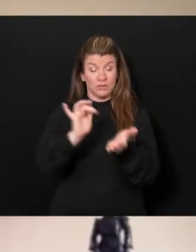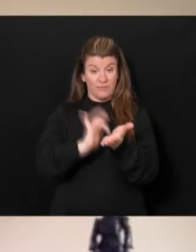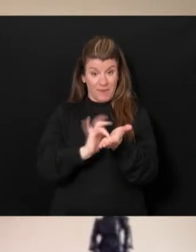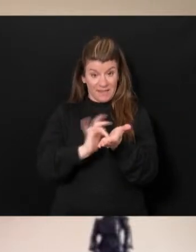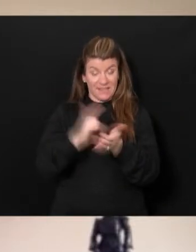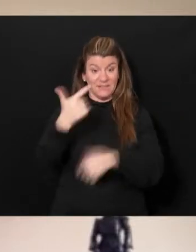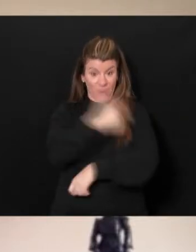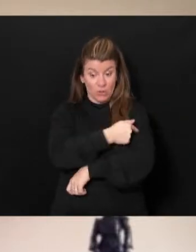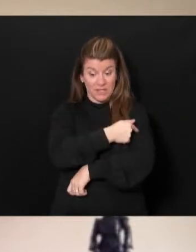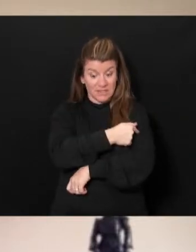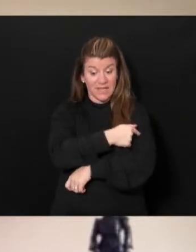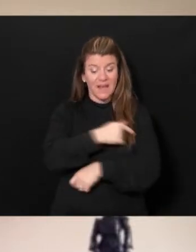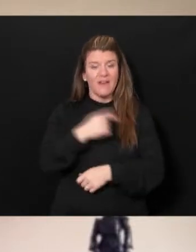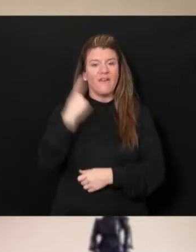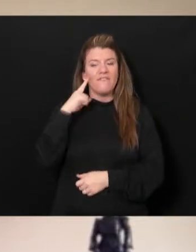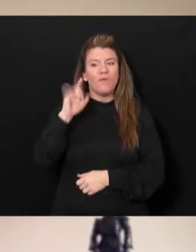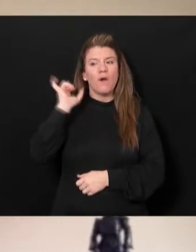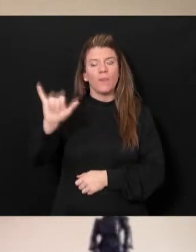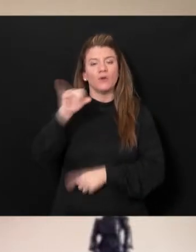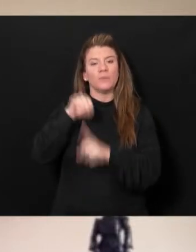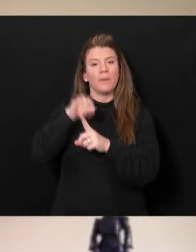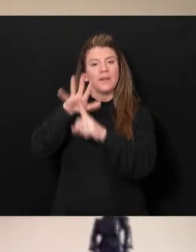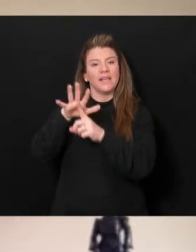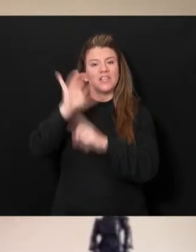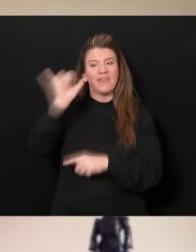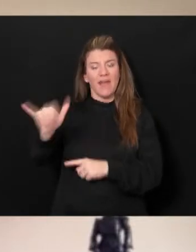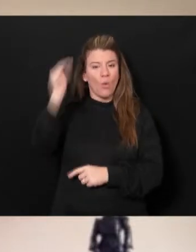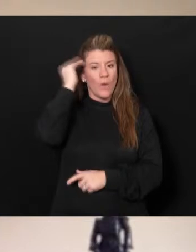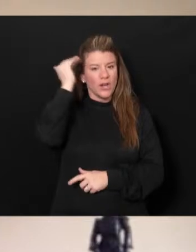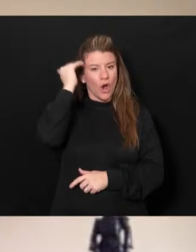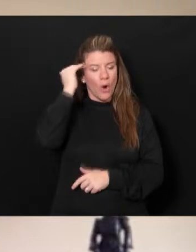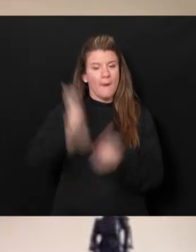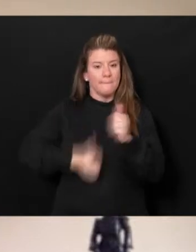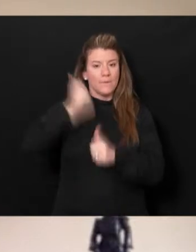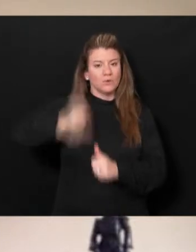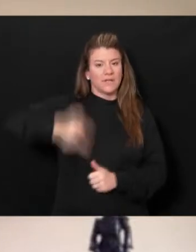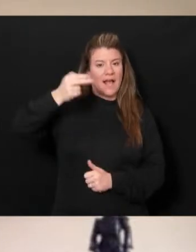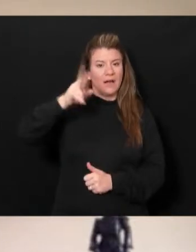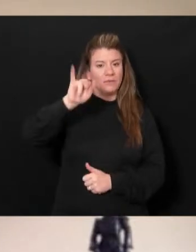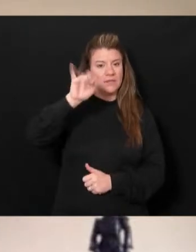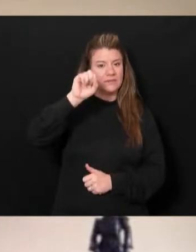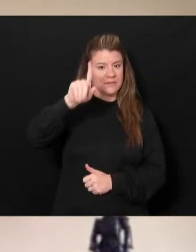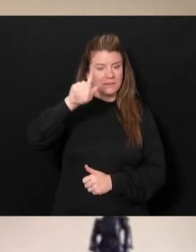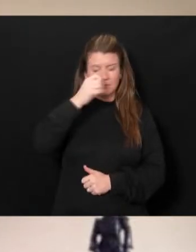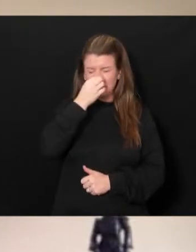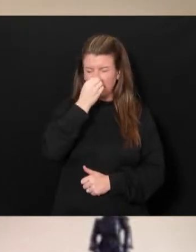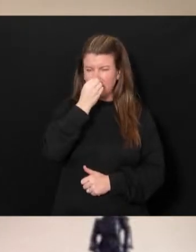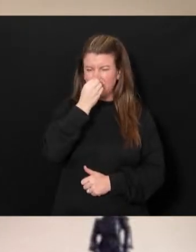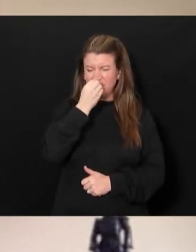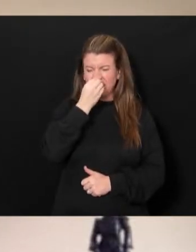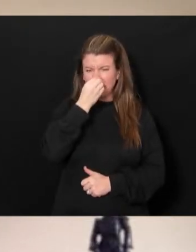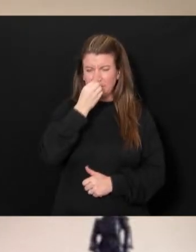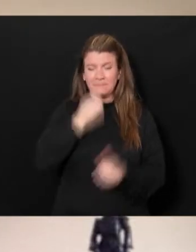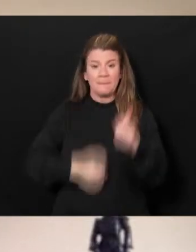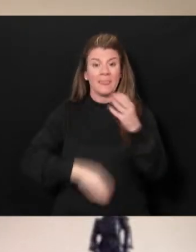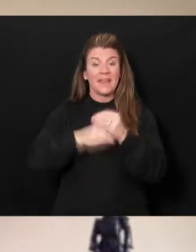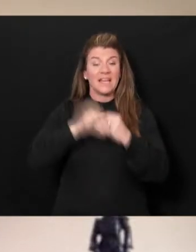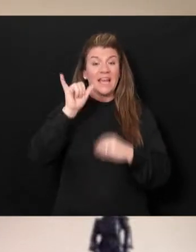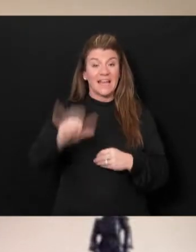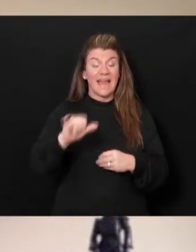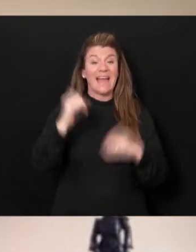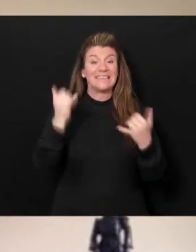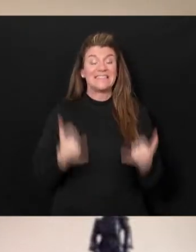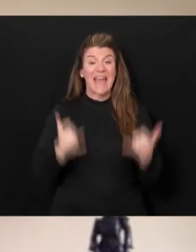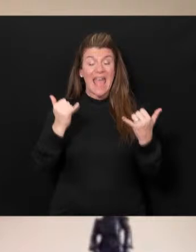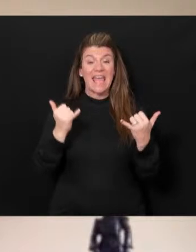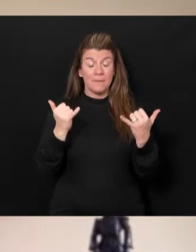Governor has said, on those populations that we know are the most vulnerable. In addition to that, we are